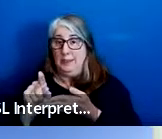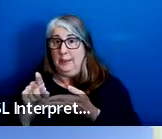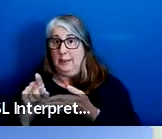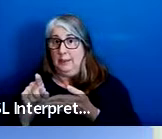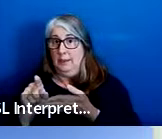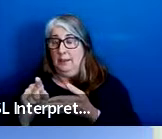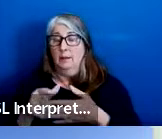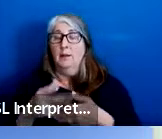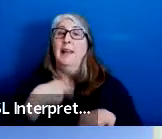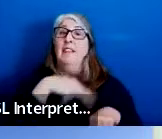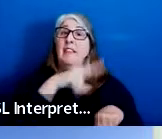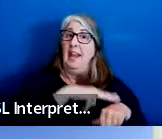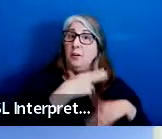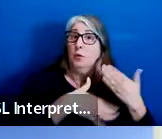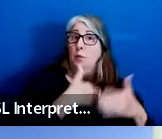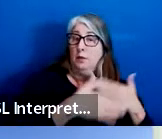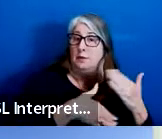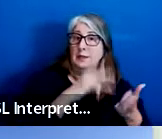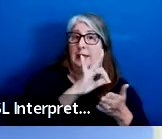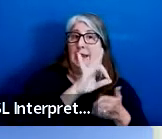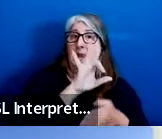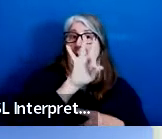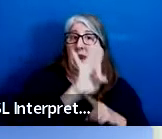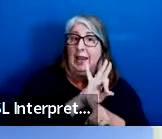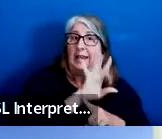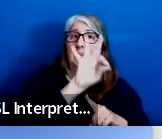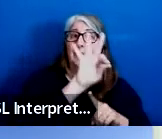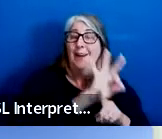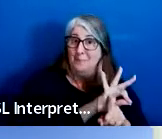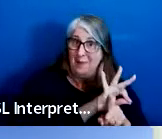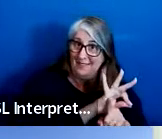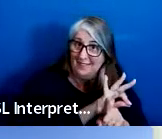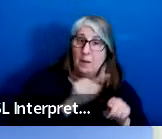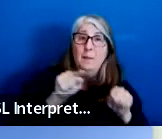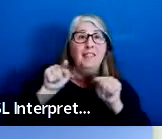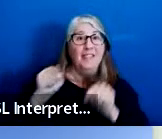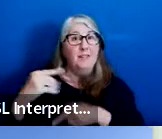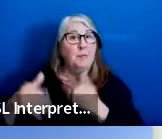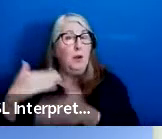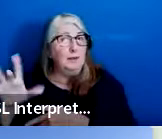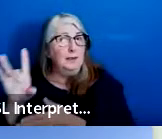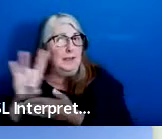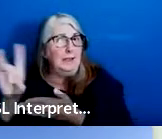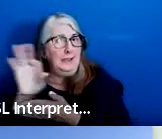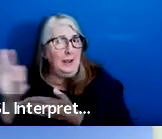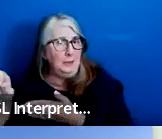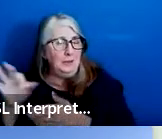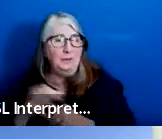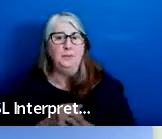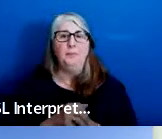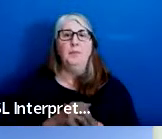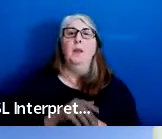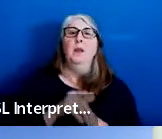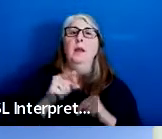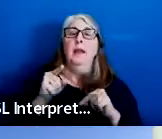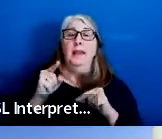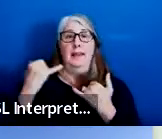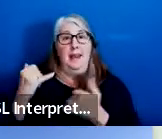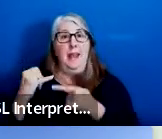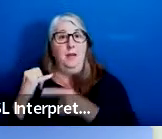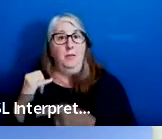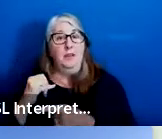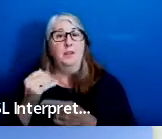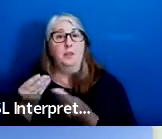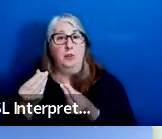natural process of 8 to 9 months. This rich soil conditioner is sold in bulk